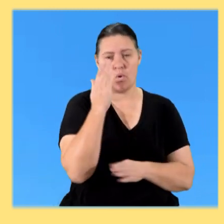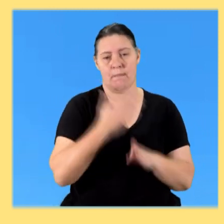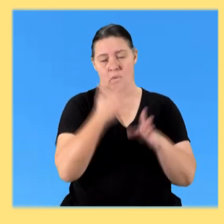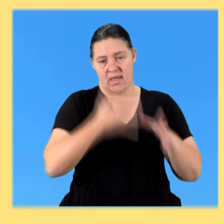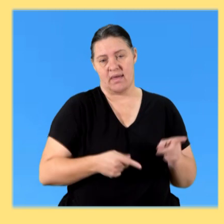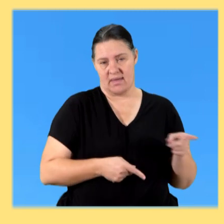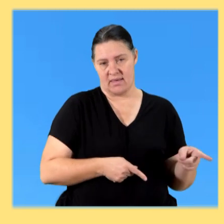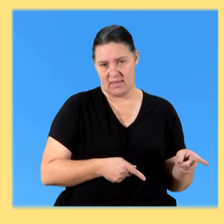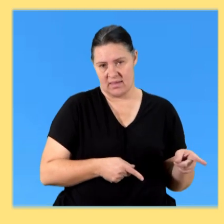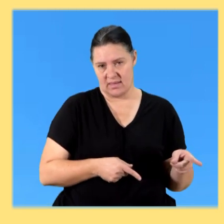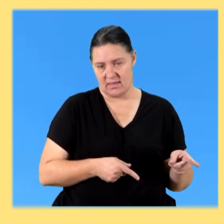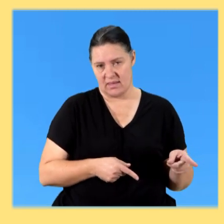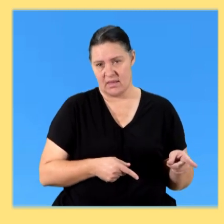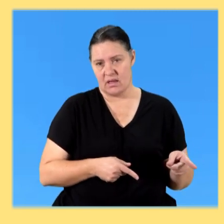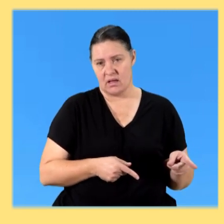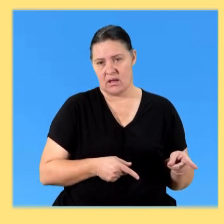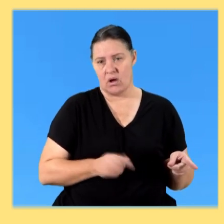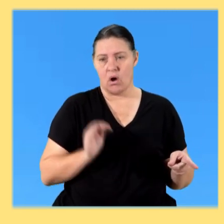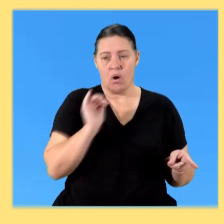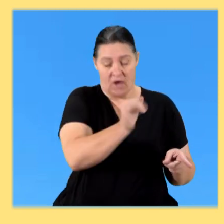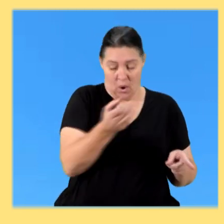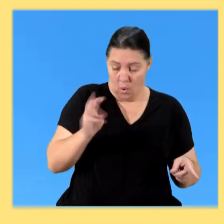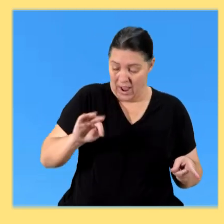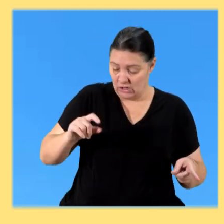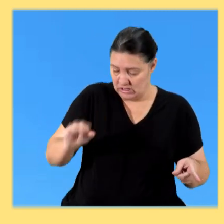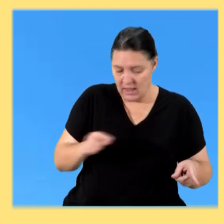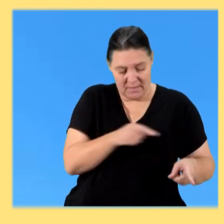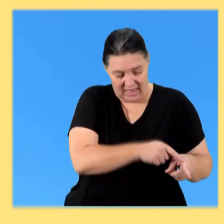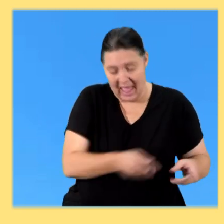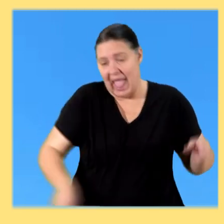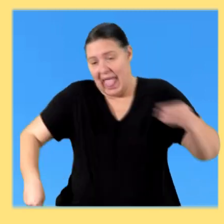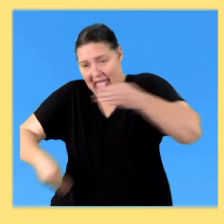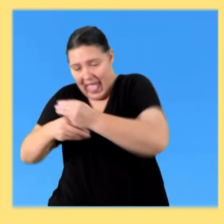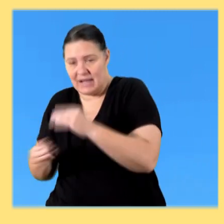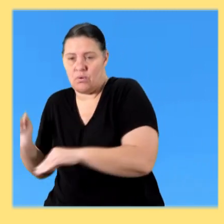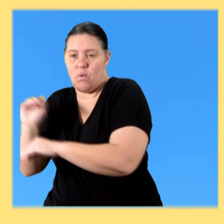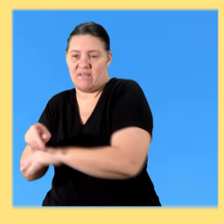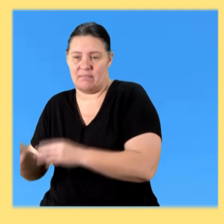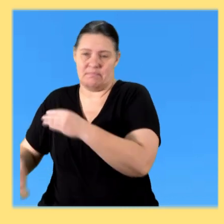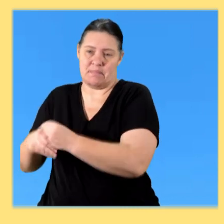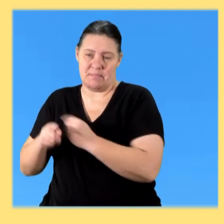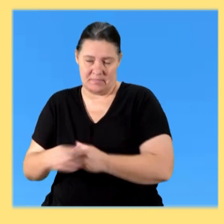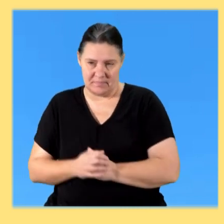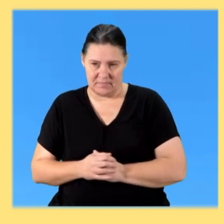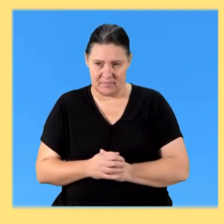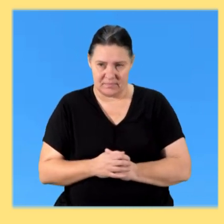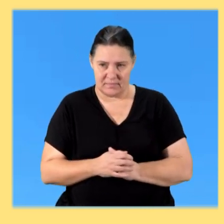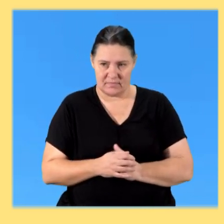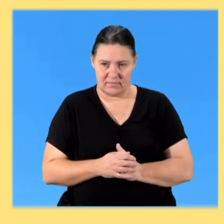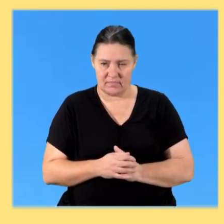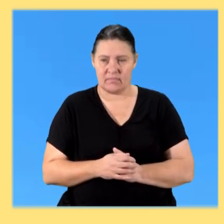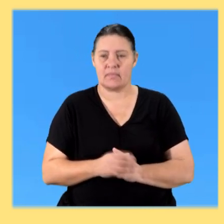by the employer over and above what they would have paid as wages.